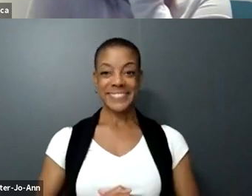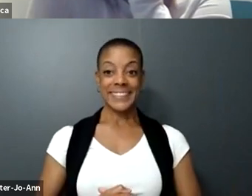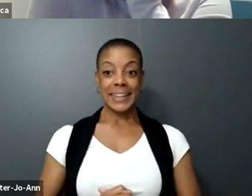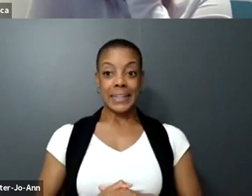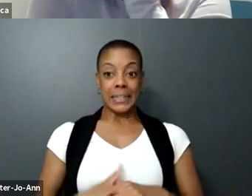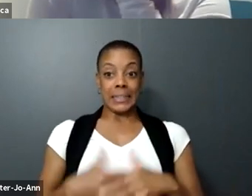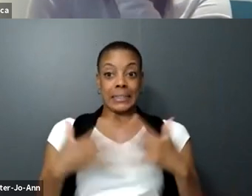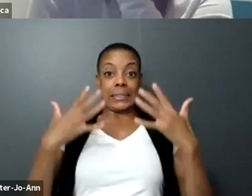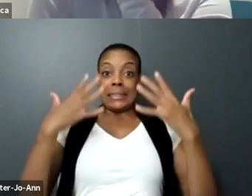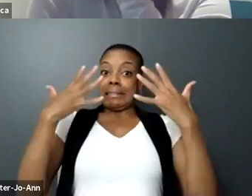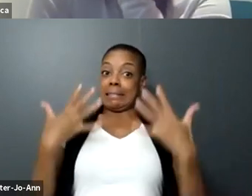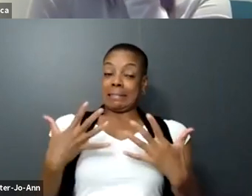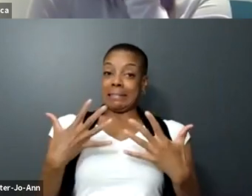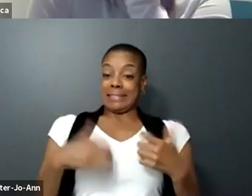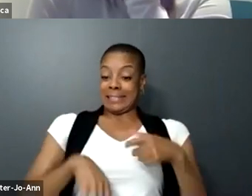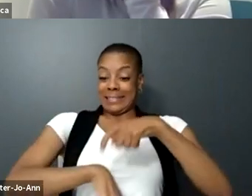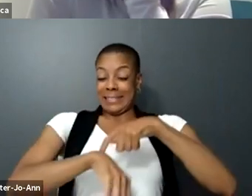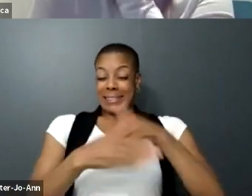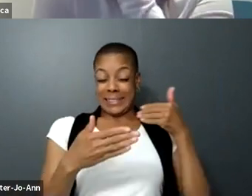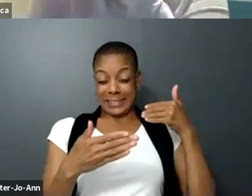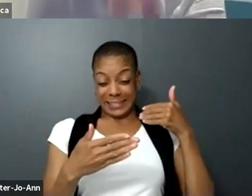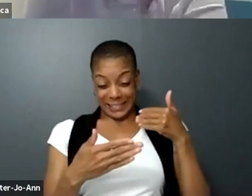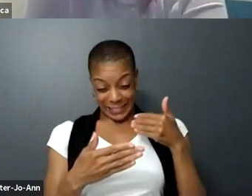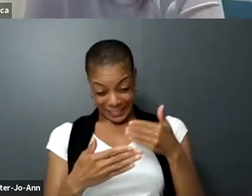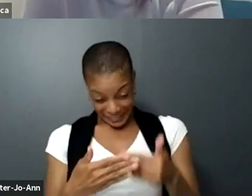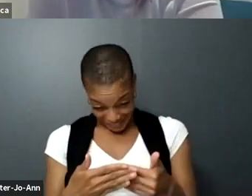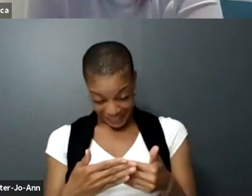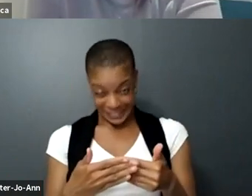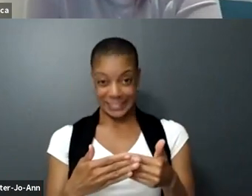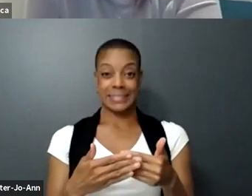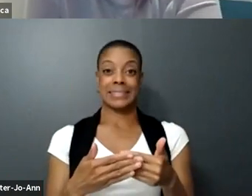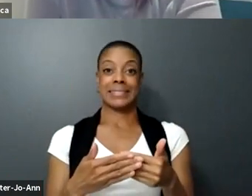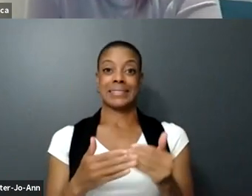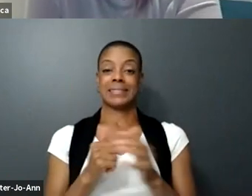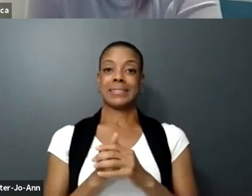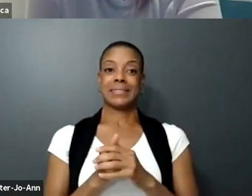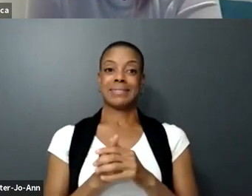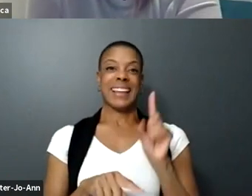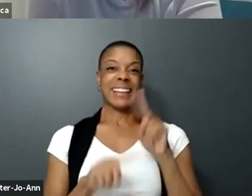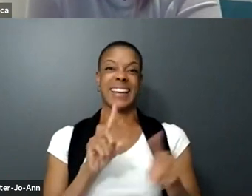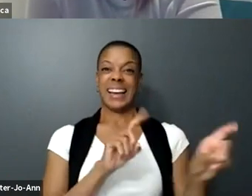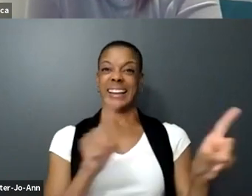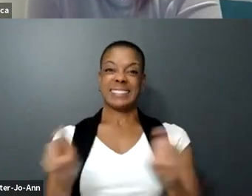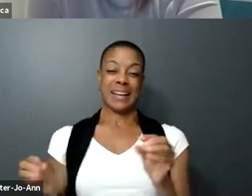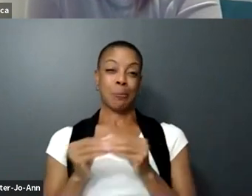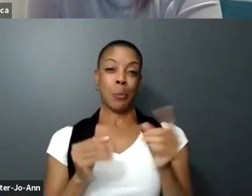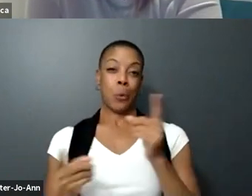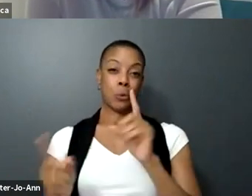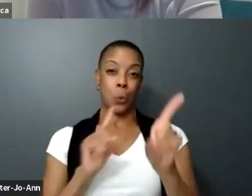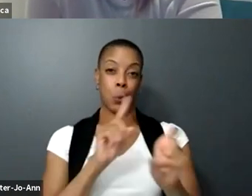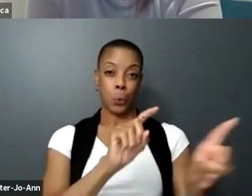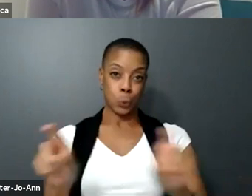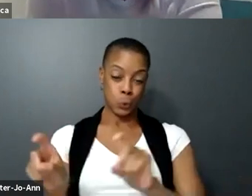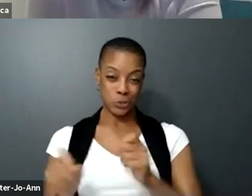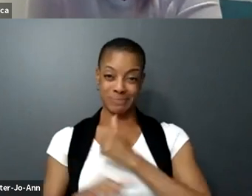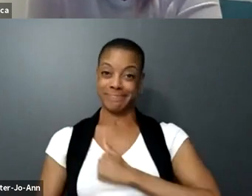Unfortunately, we are almost out of time. And so I'm not going to be able to ask any more questions. I'm sorry to those